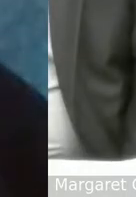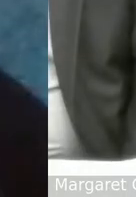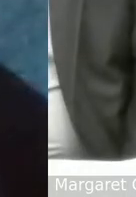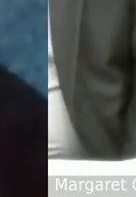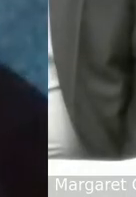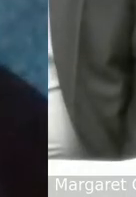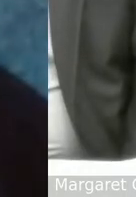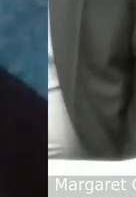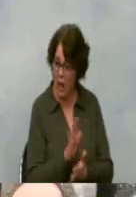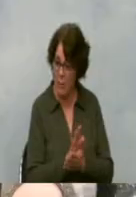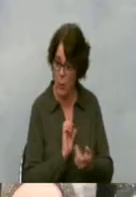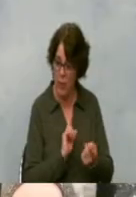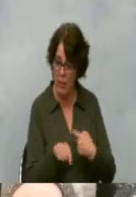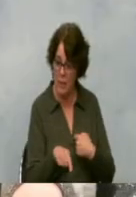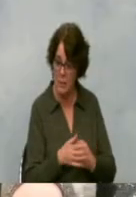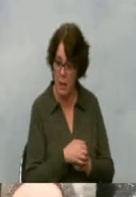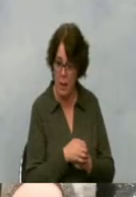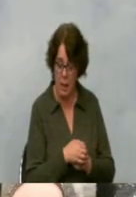that, Katie?